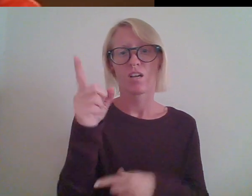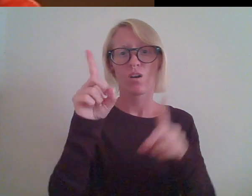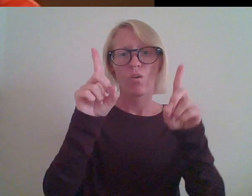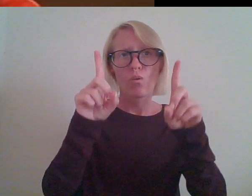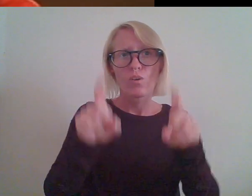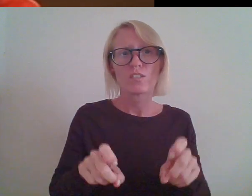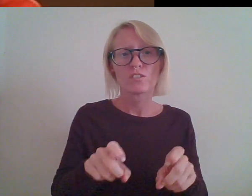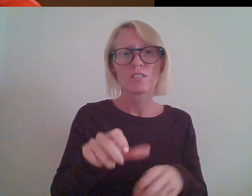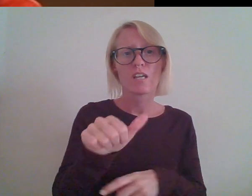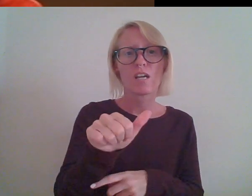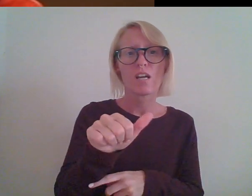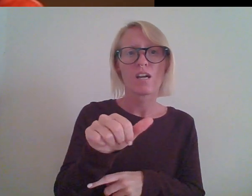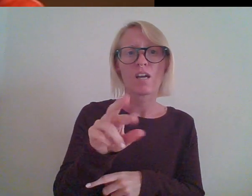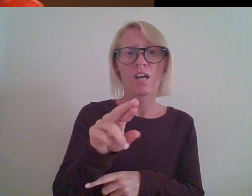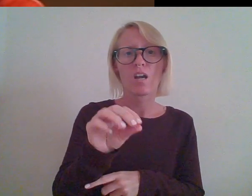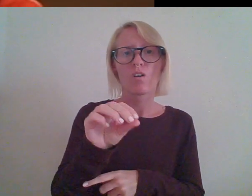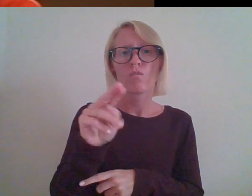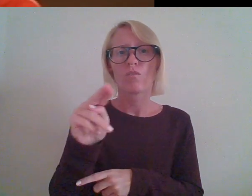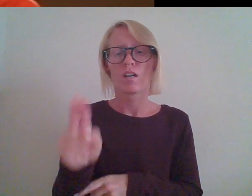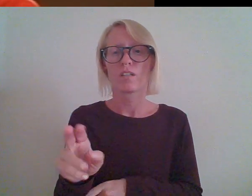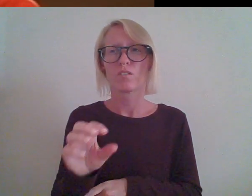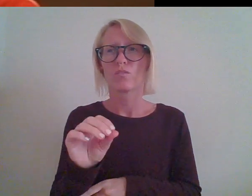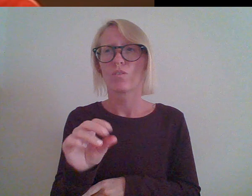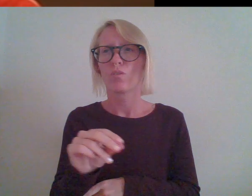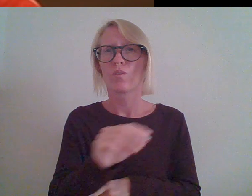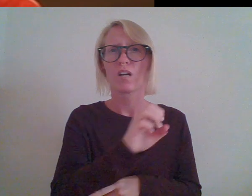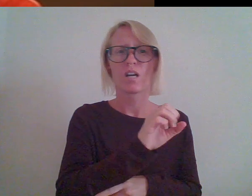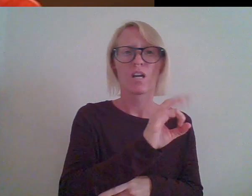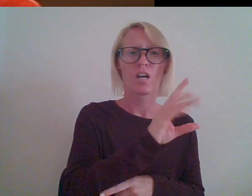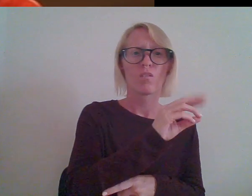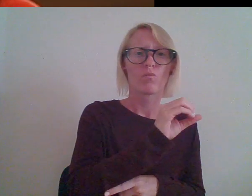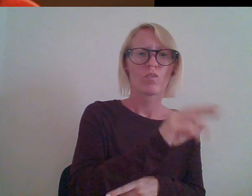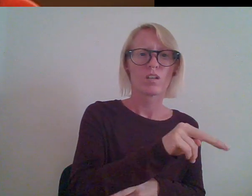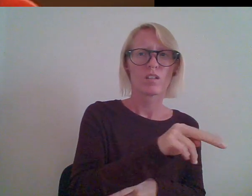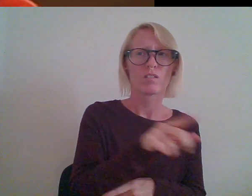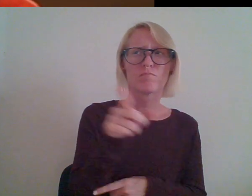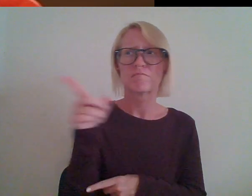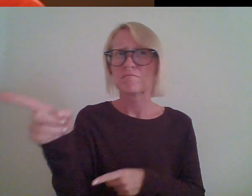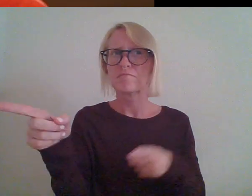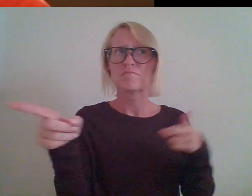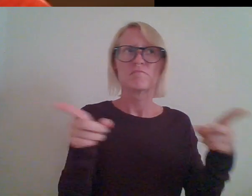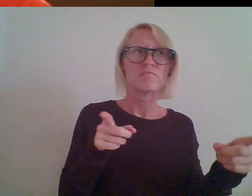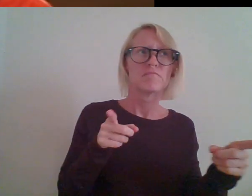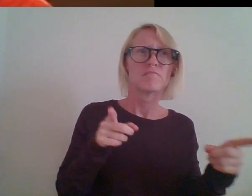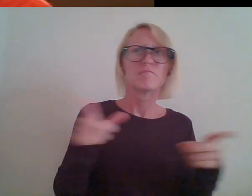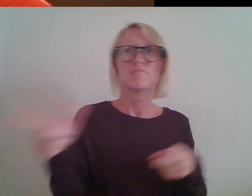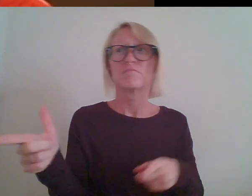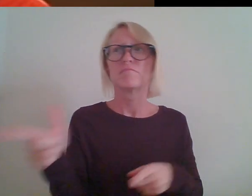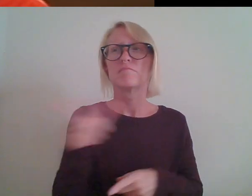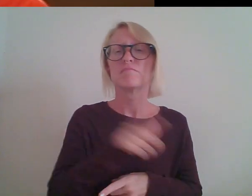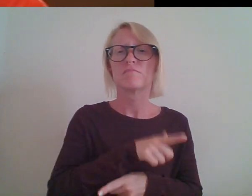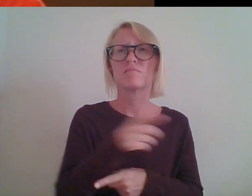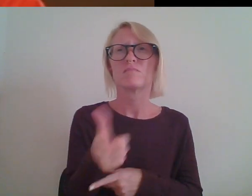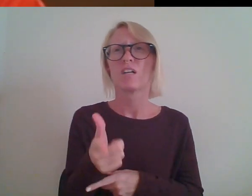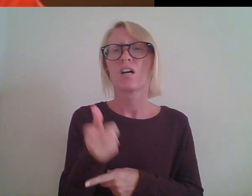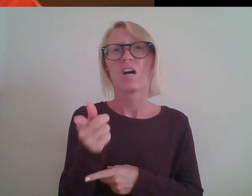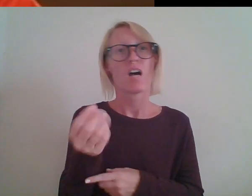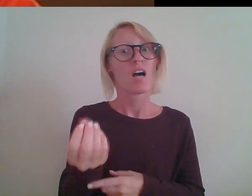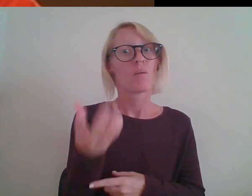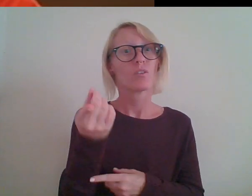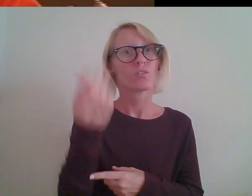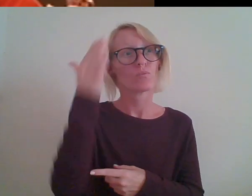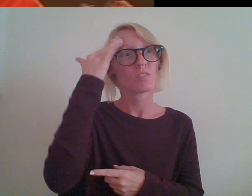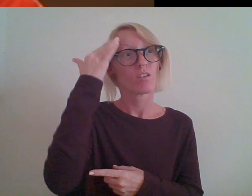it's afferent. No, it's efferent. No, it's afferent. How many of you have done those flip-flops? And